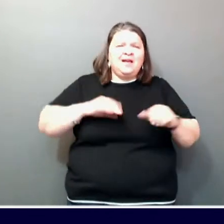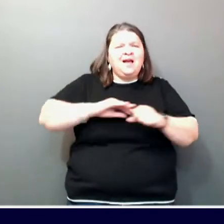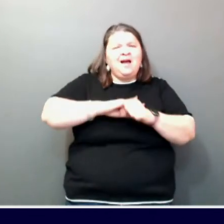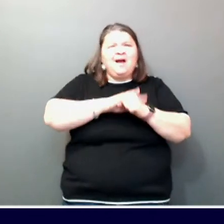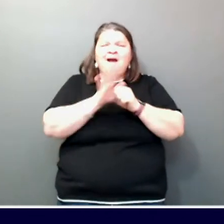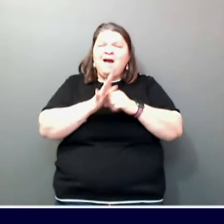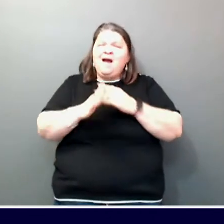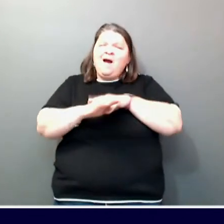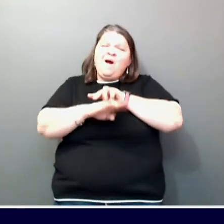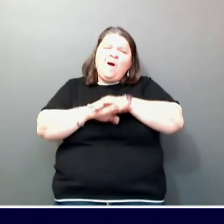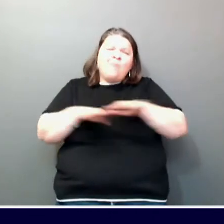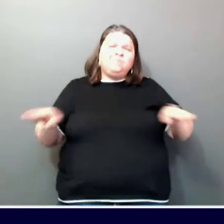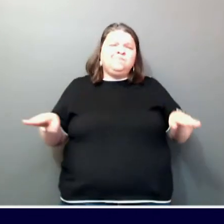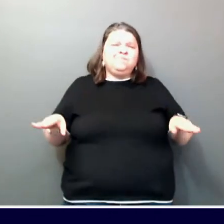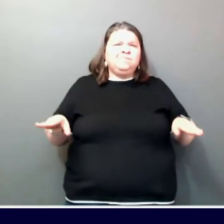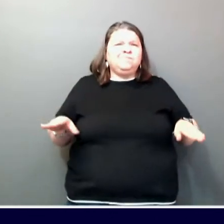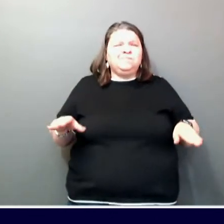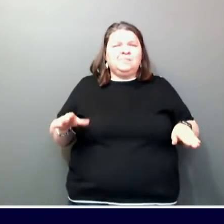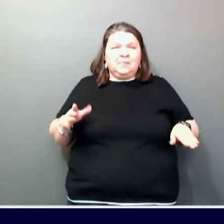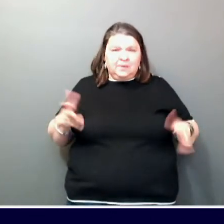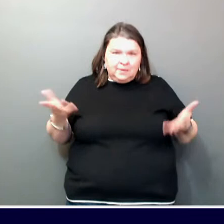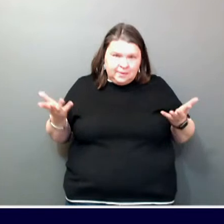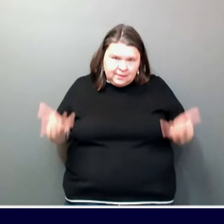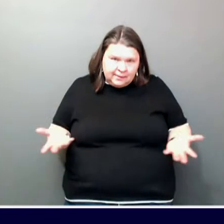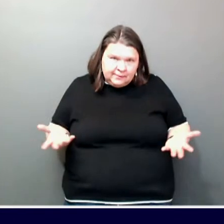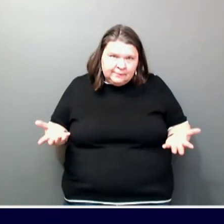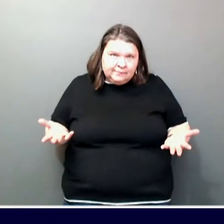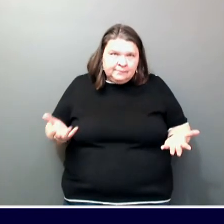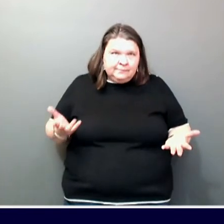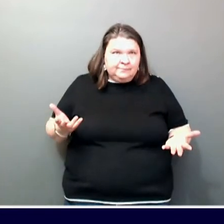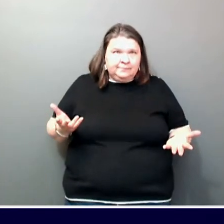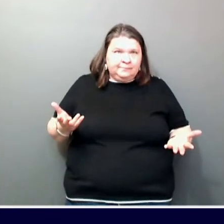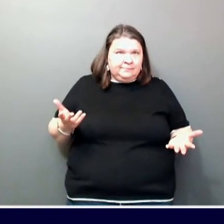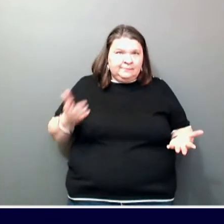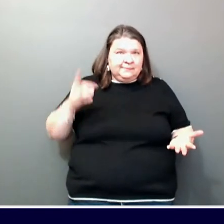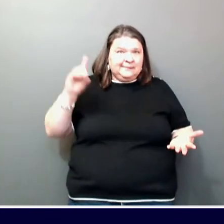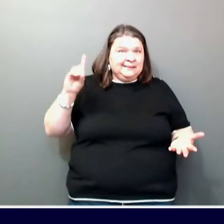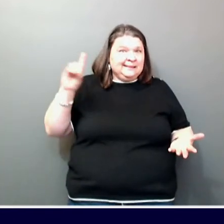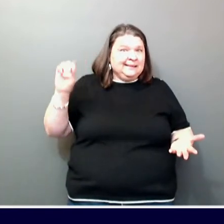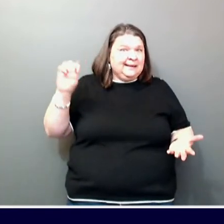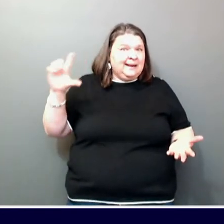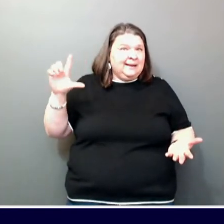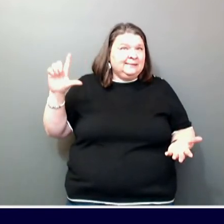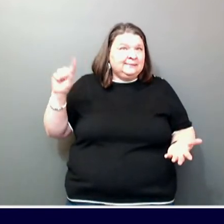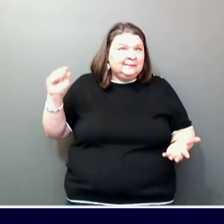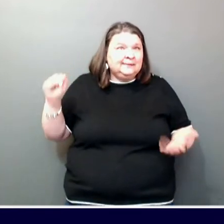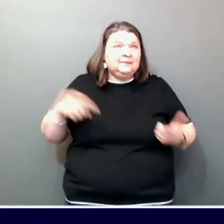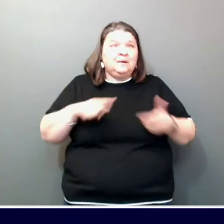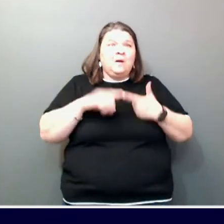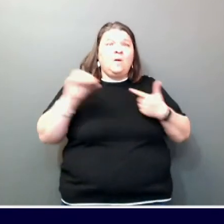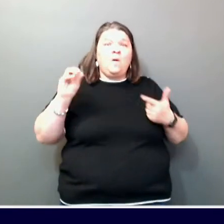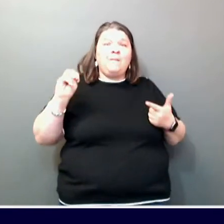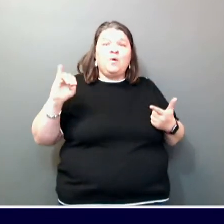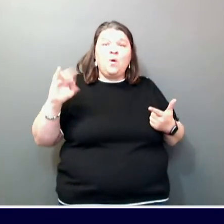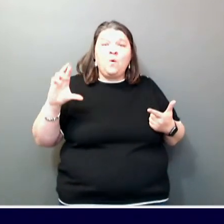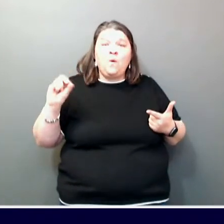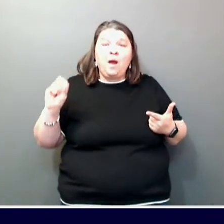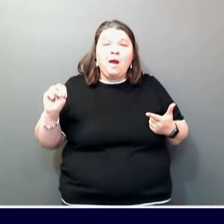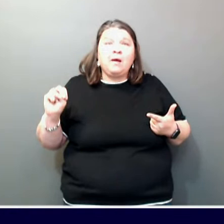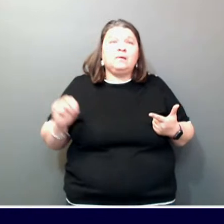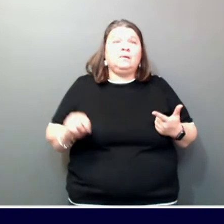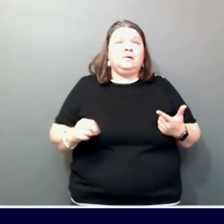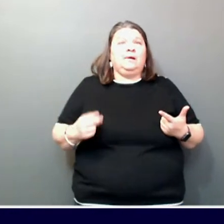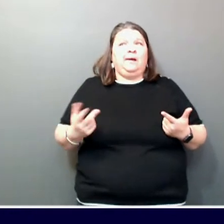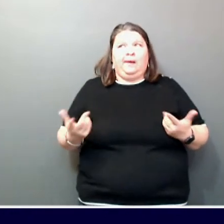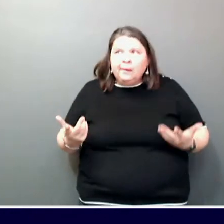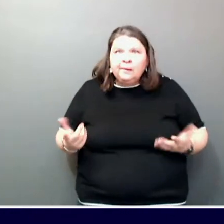not true. Delta came and now Omicron came. And what is the risk right now of rushing to